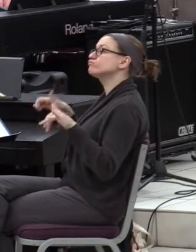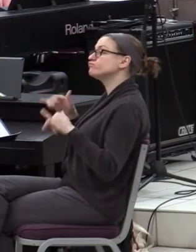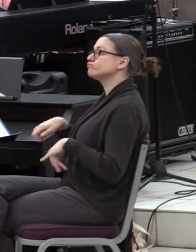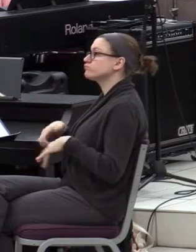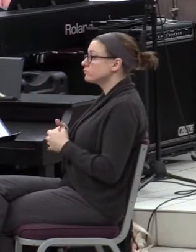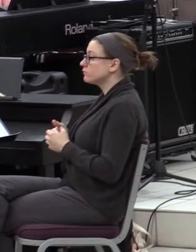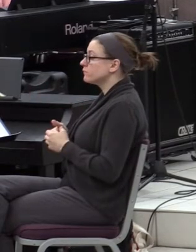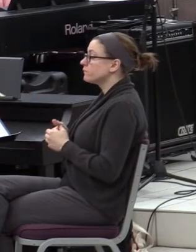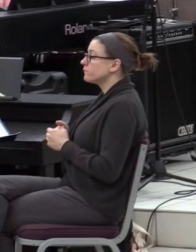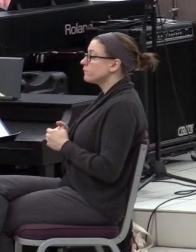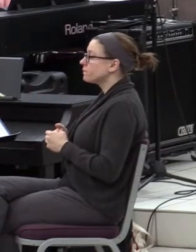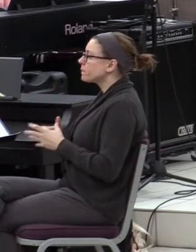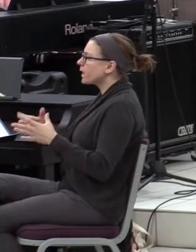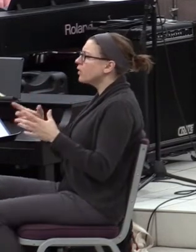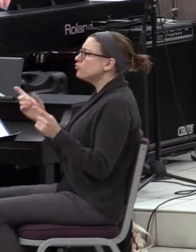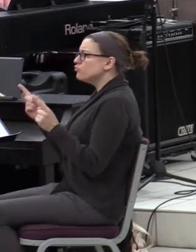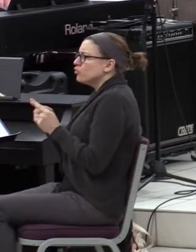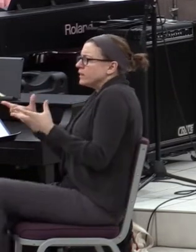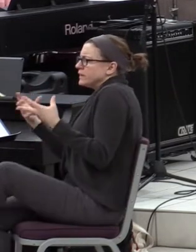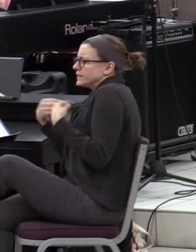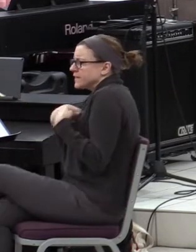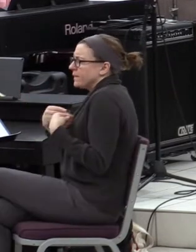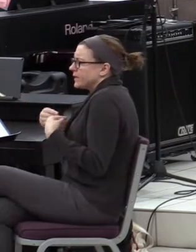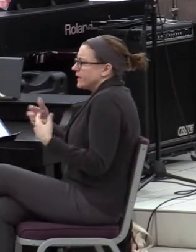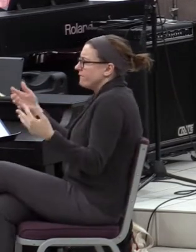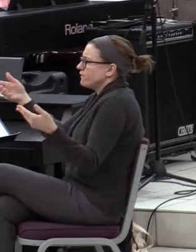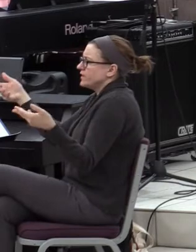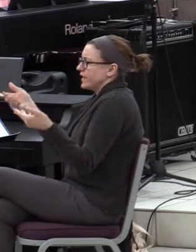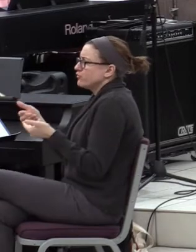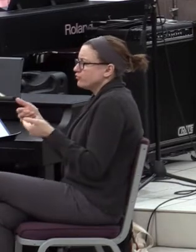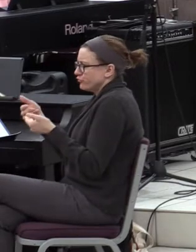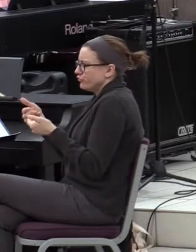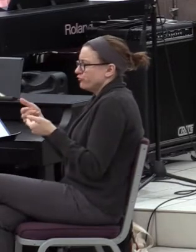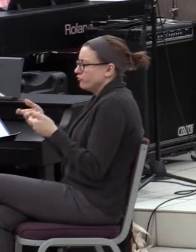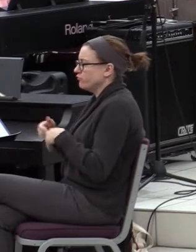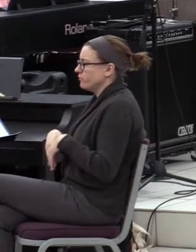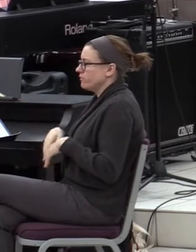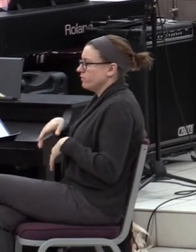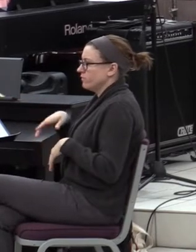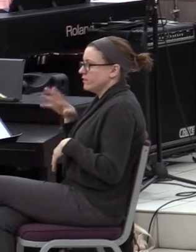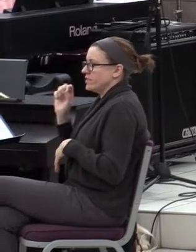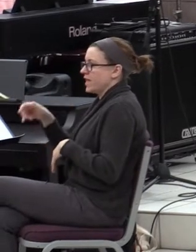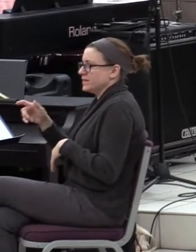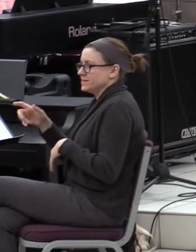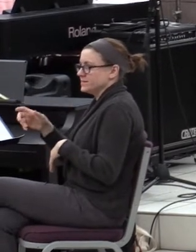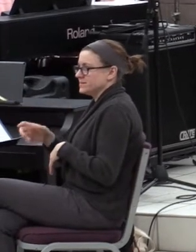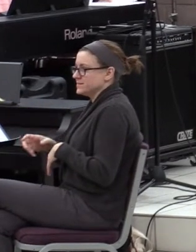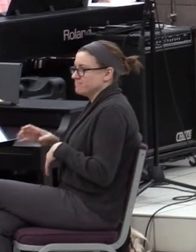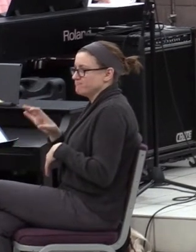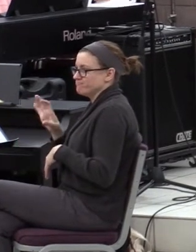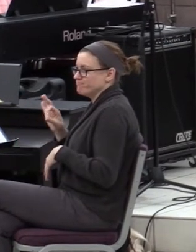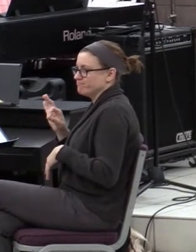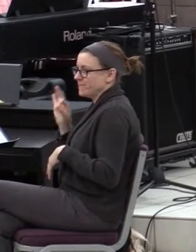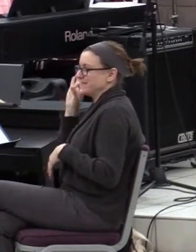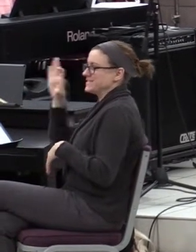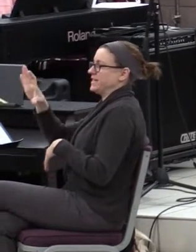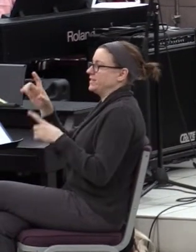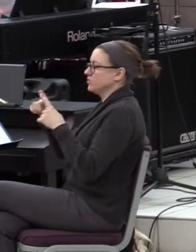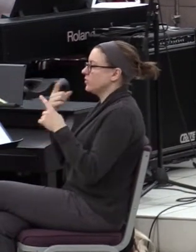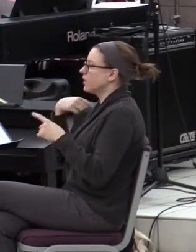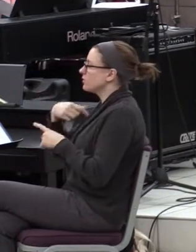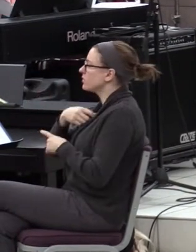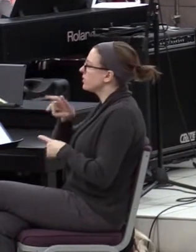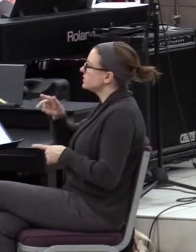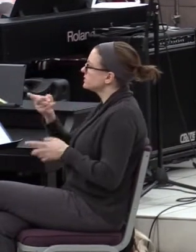To accept an invitation, the one that is extended to us in the second chapter